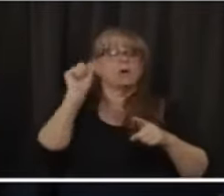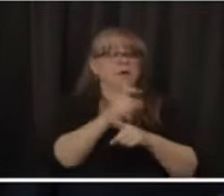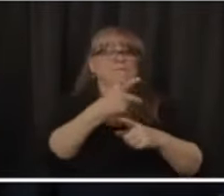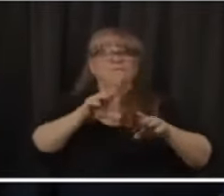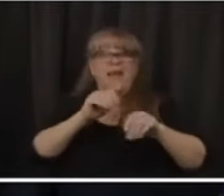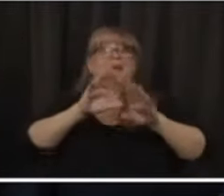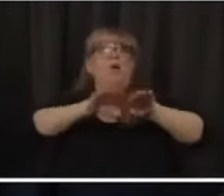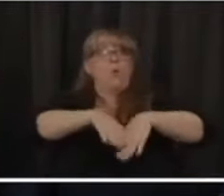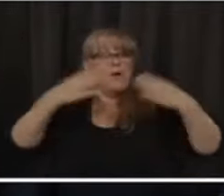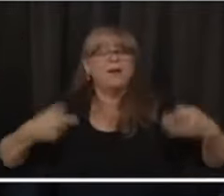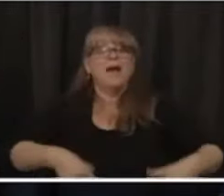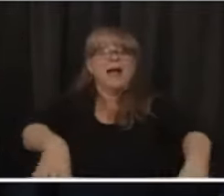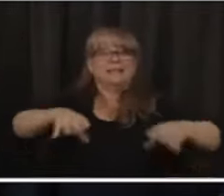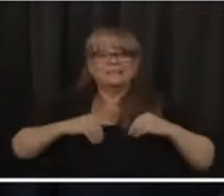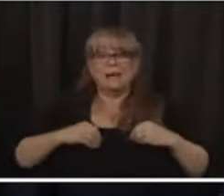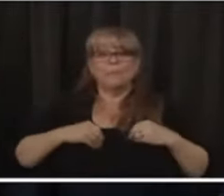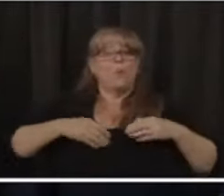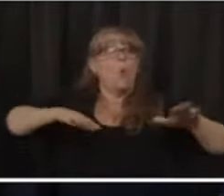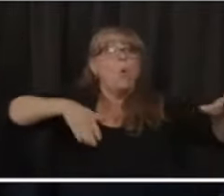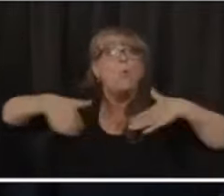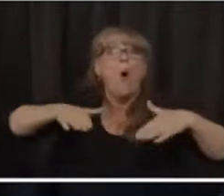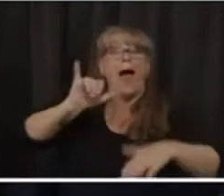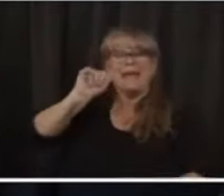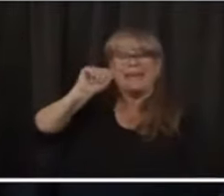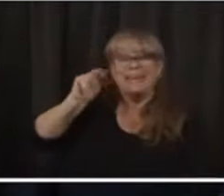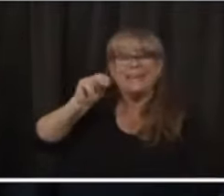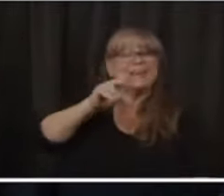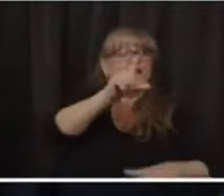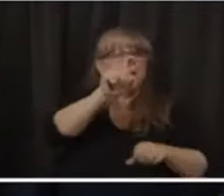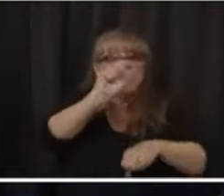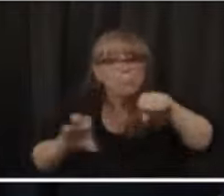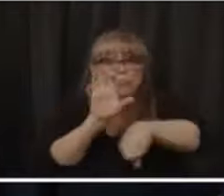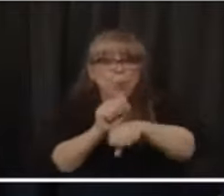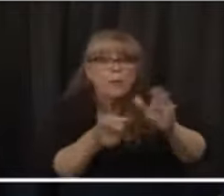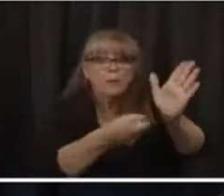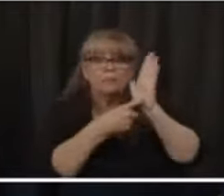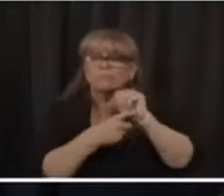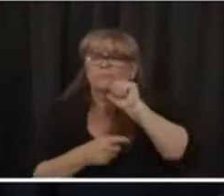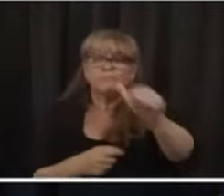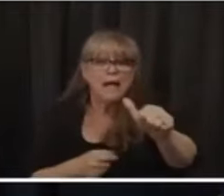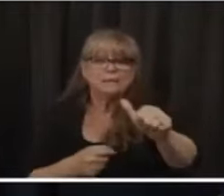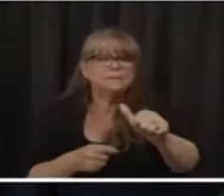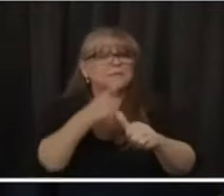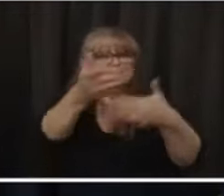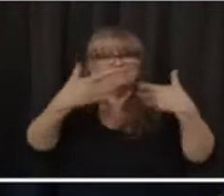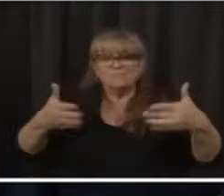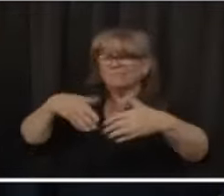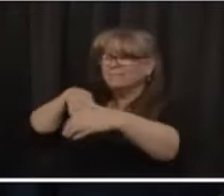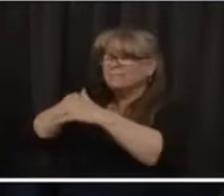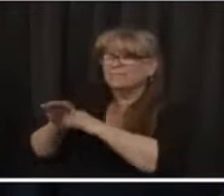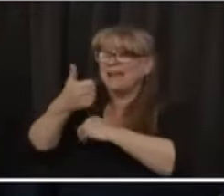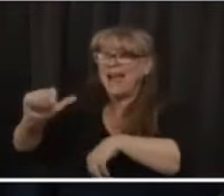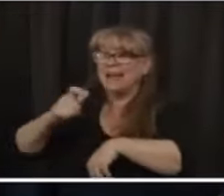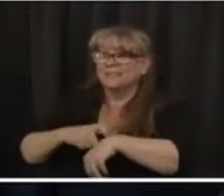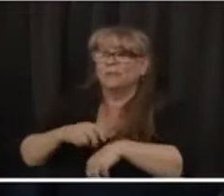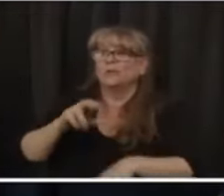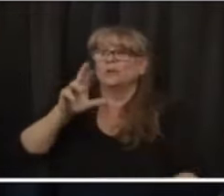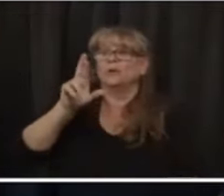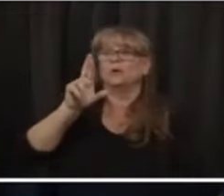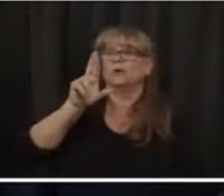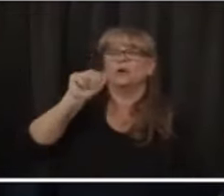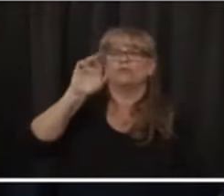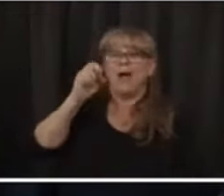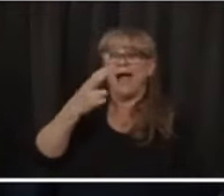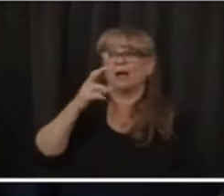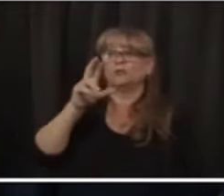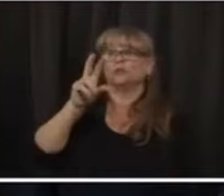accept walk-ins without appointments. You can simply show up and get vaccinated at the Ranch Events Complex in Larimer, the Colorado State